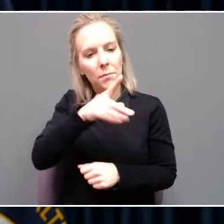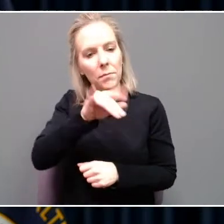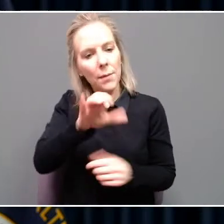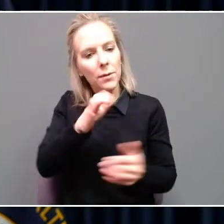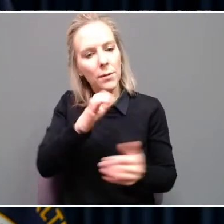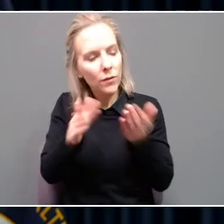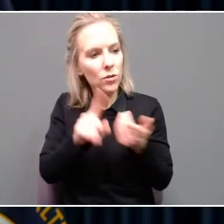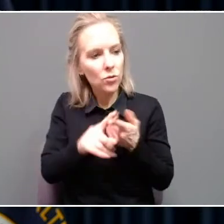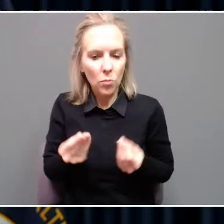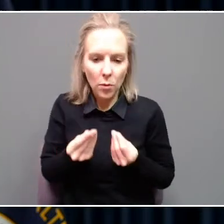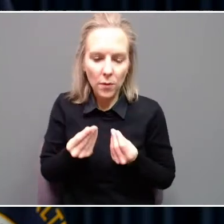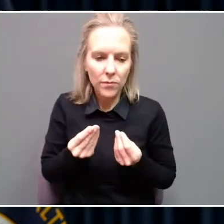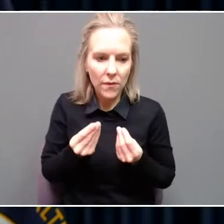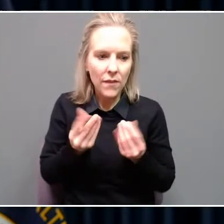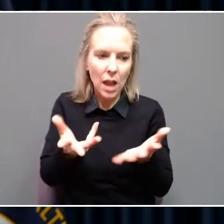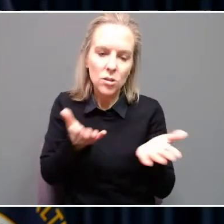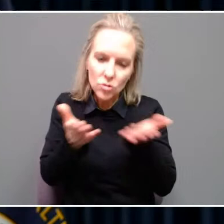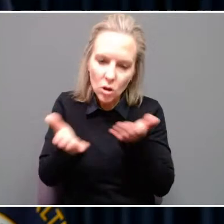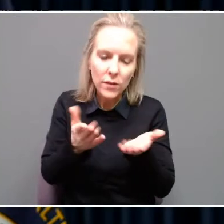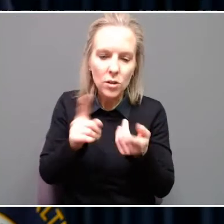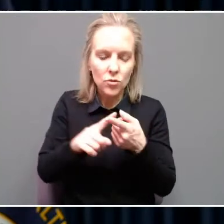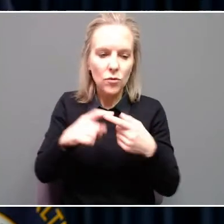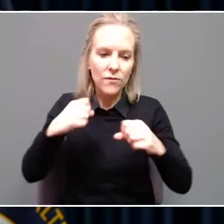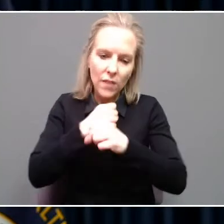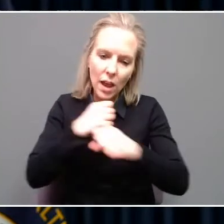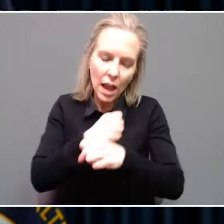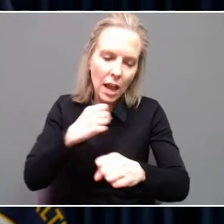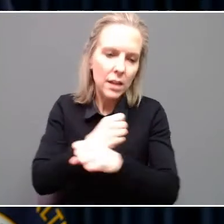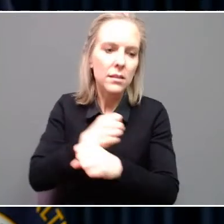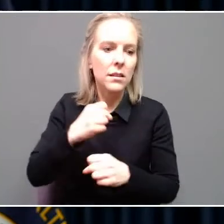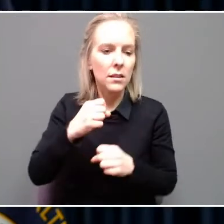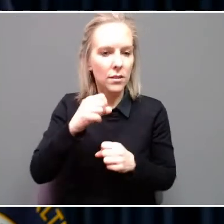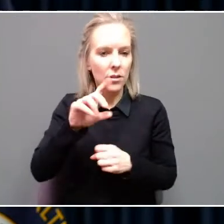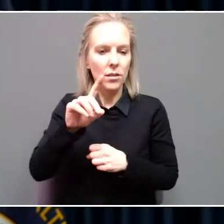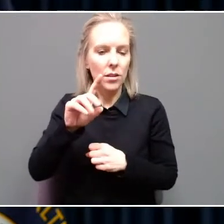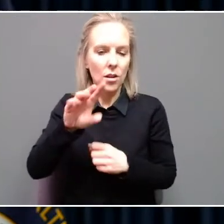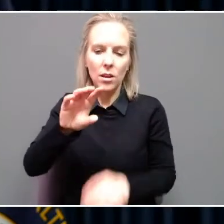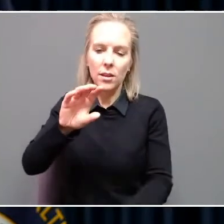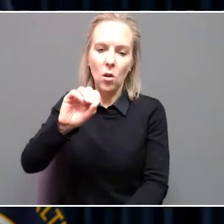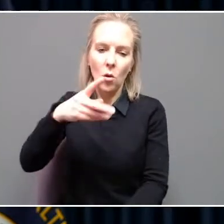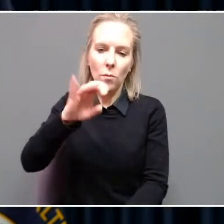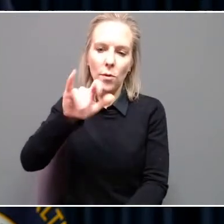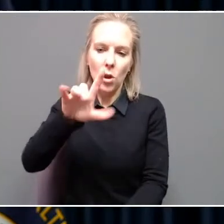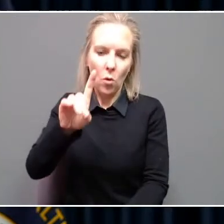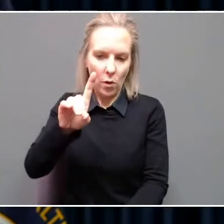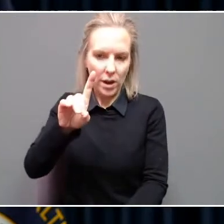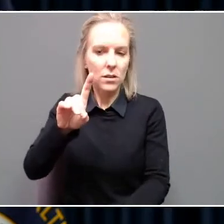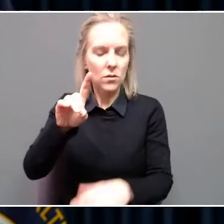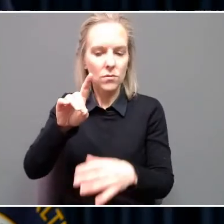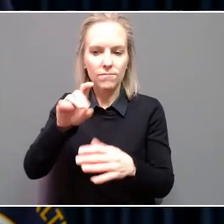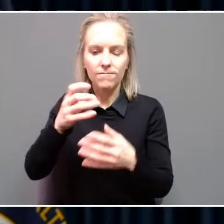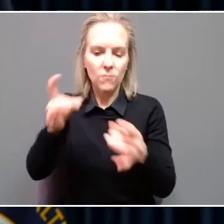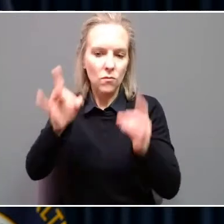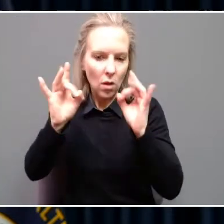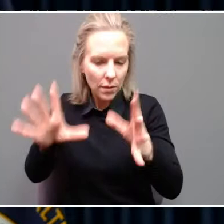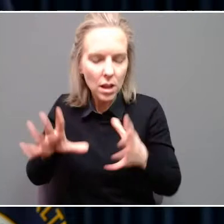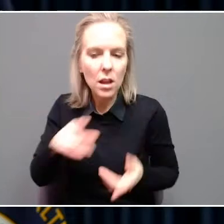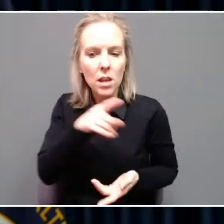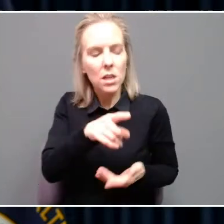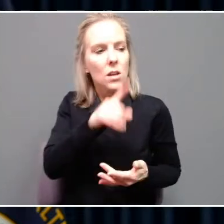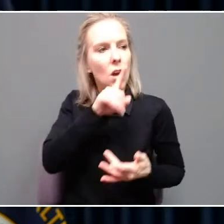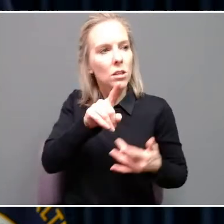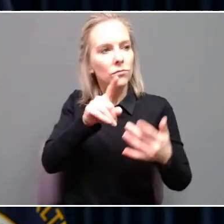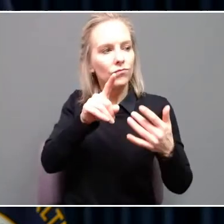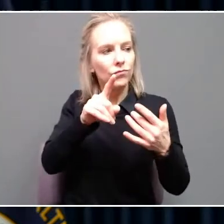the opioid epidemic, and he has served through multiple administrations. He is a voice when he raises concerns that we ought